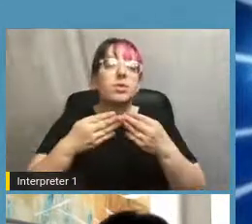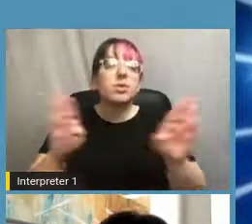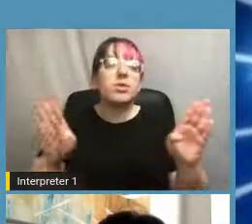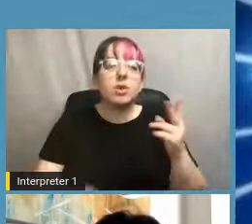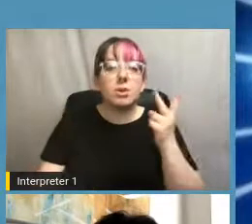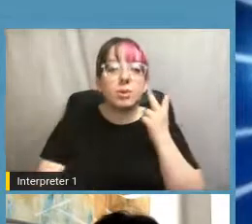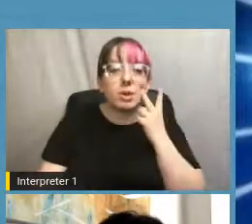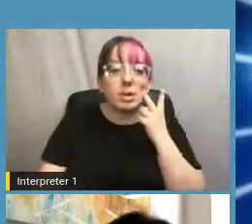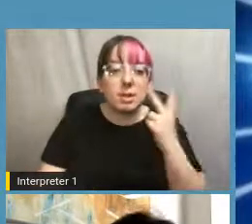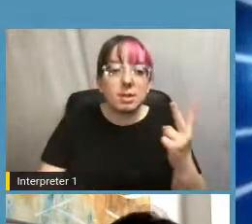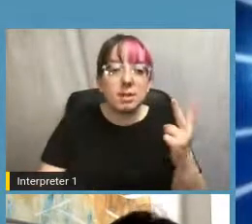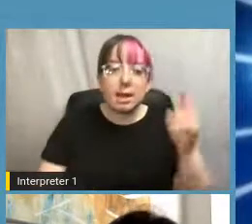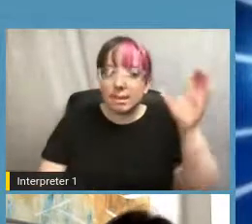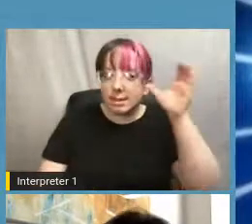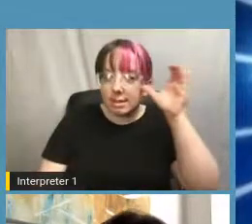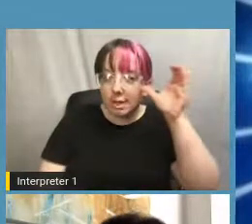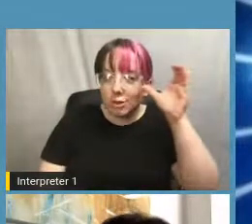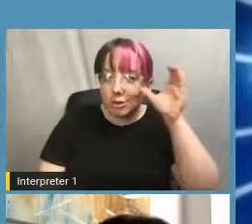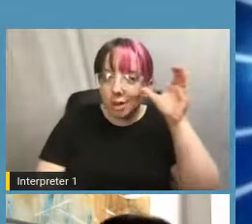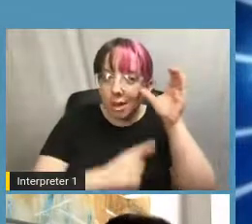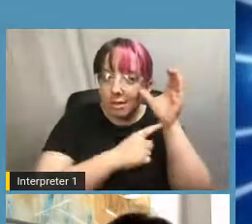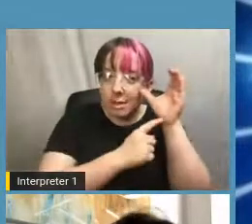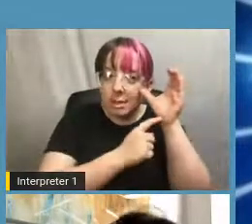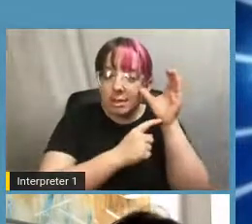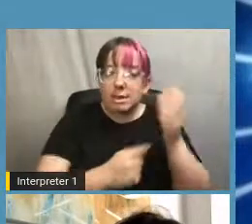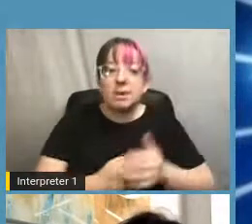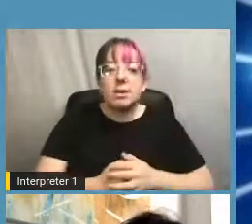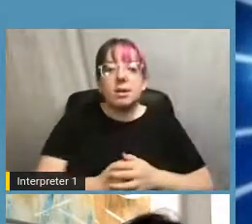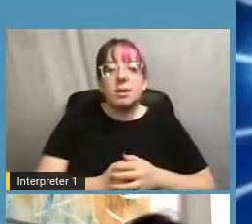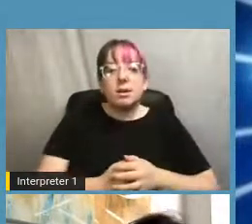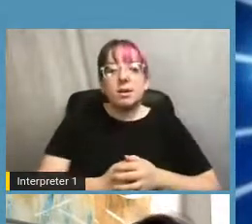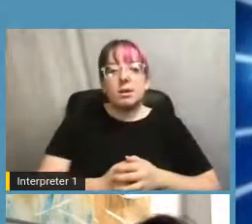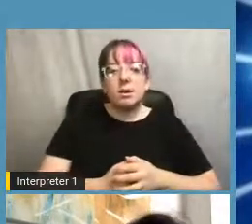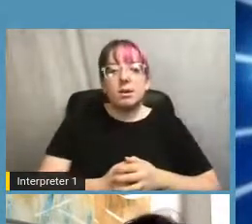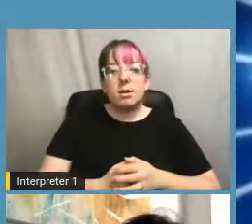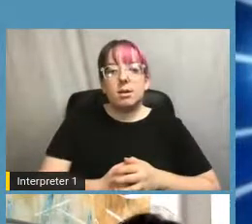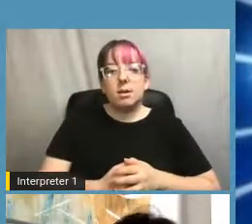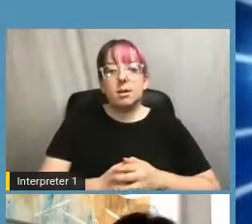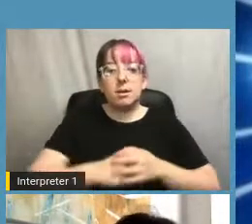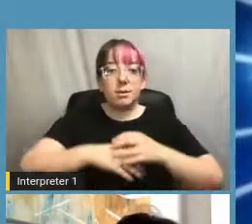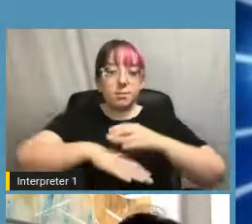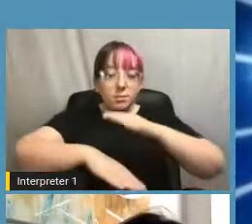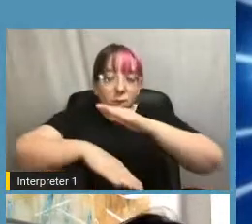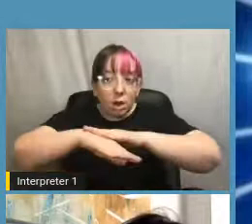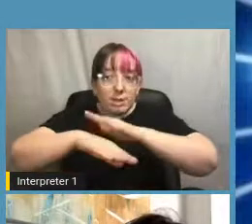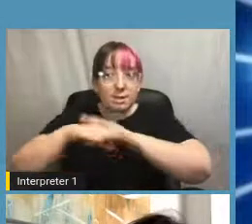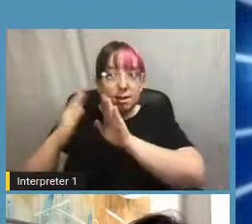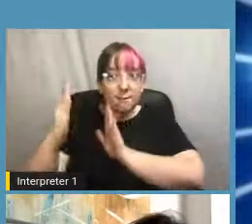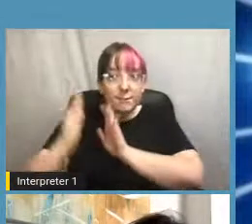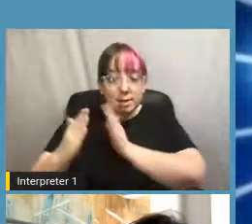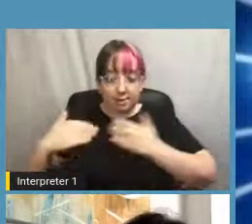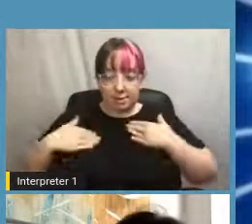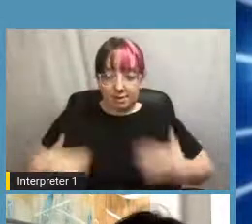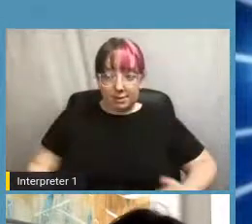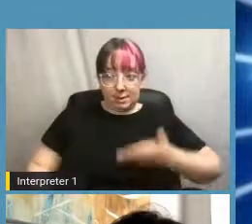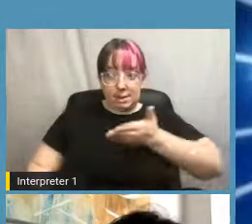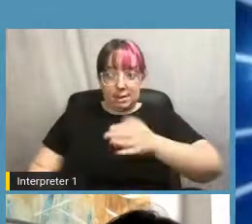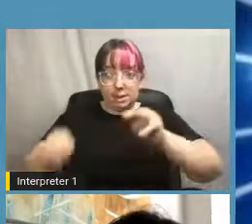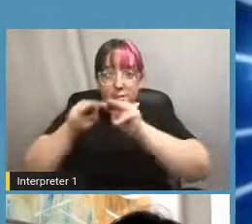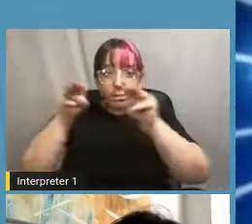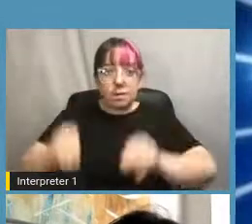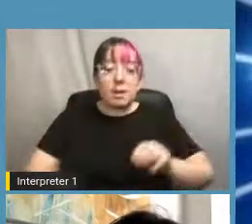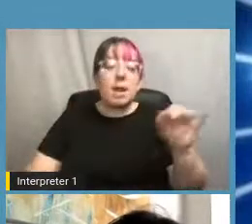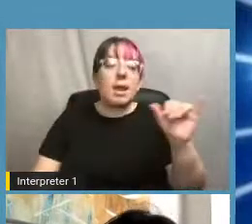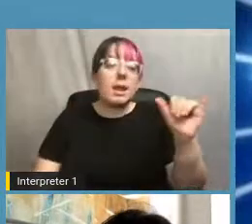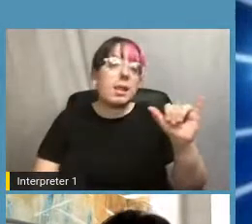it's decontextualized, right? So unless you're a completely on-site museum where you have like recreations like,